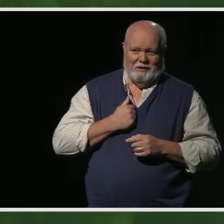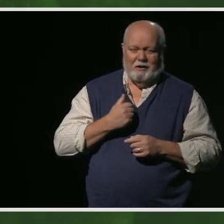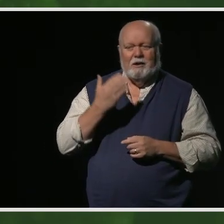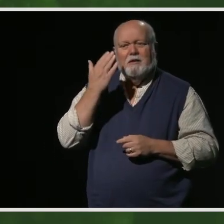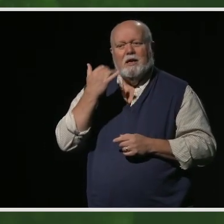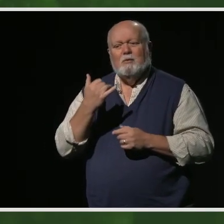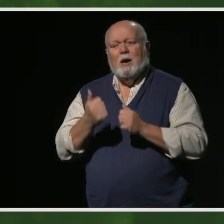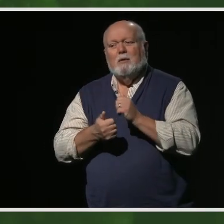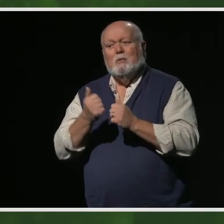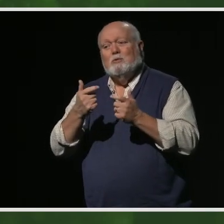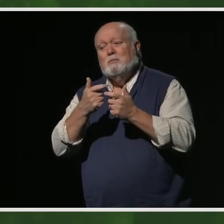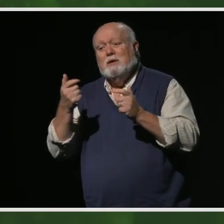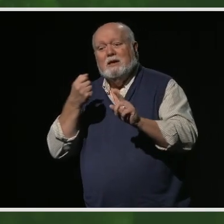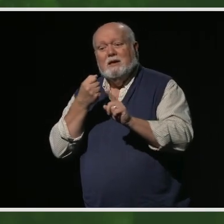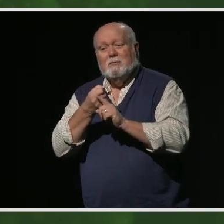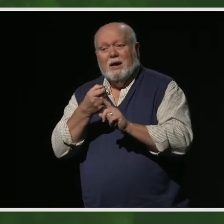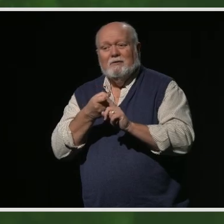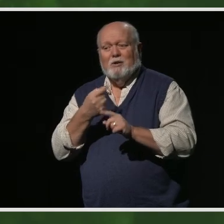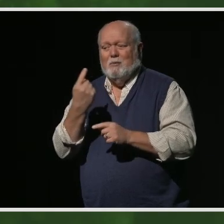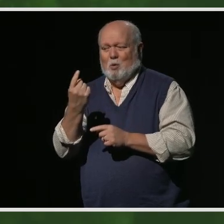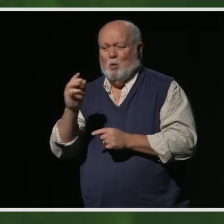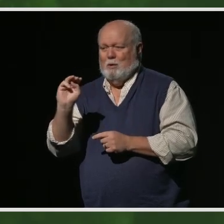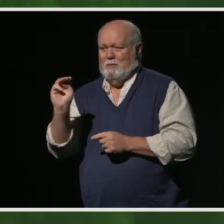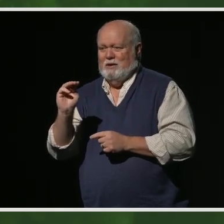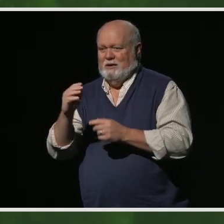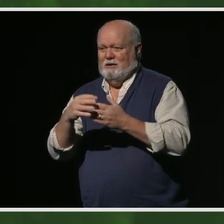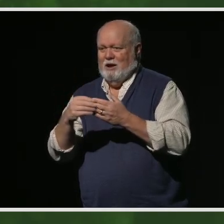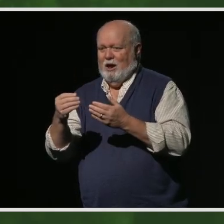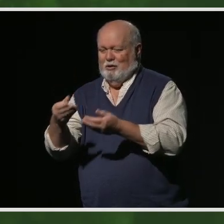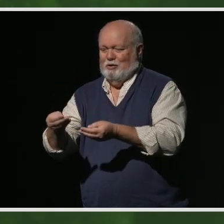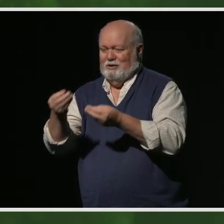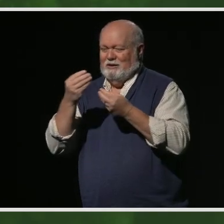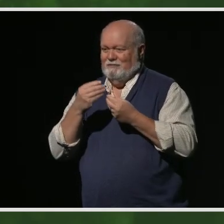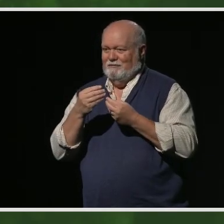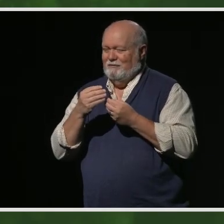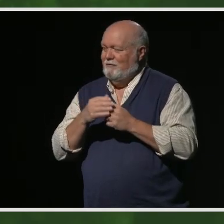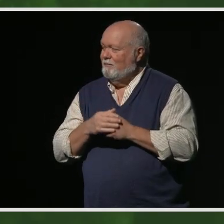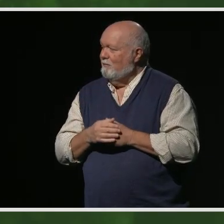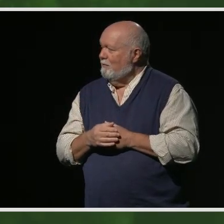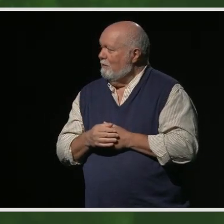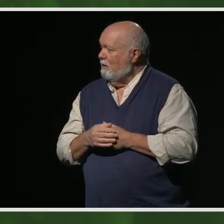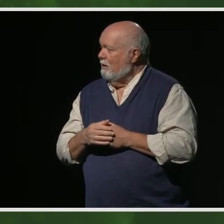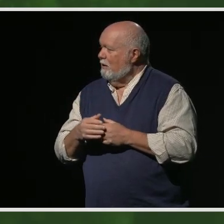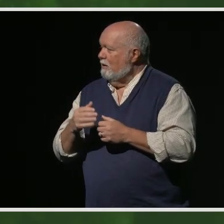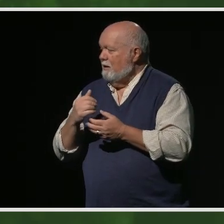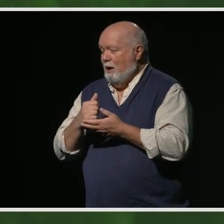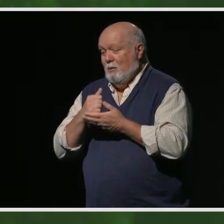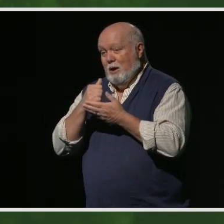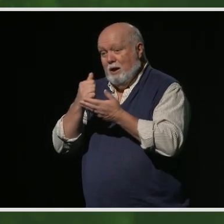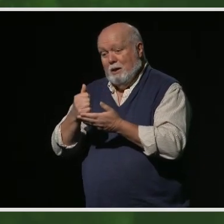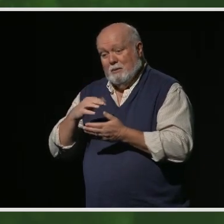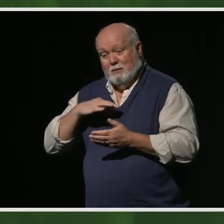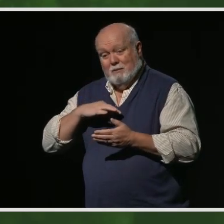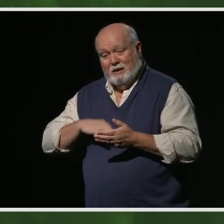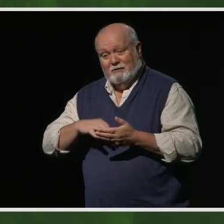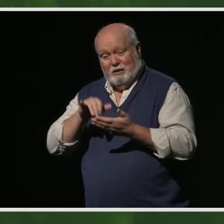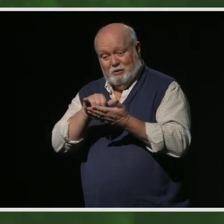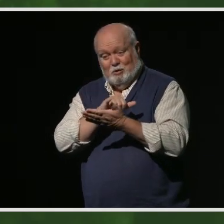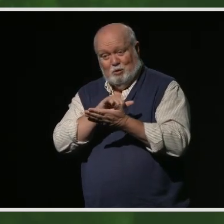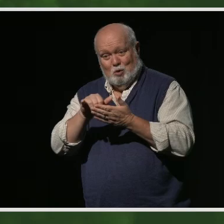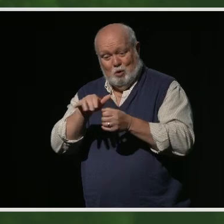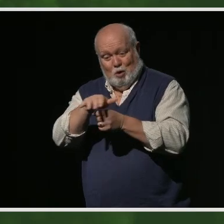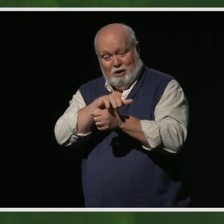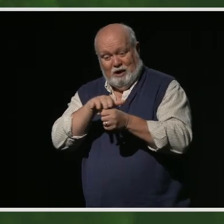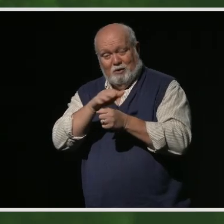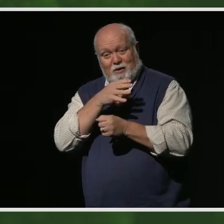investment. Here we will set the foundation to start an economy that will benefit New York farmers through